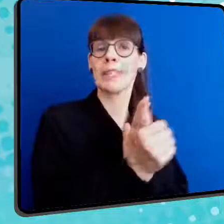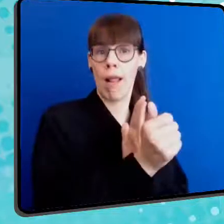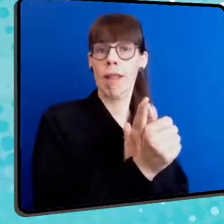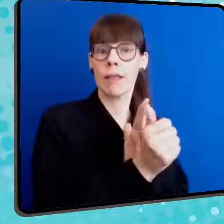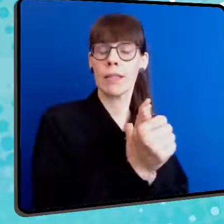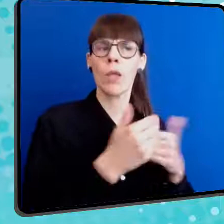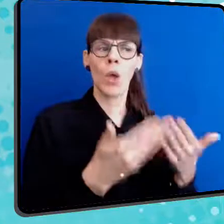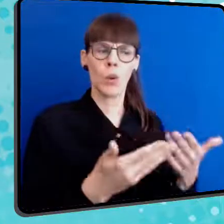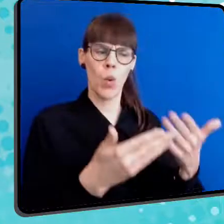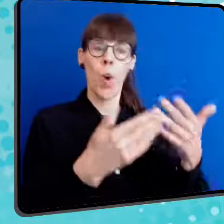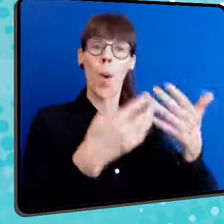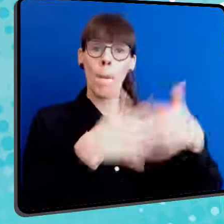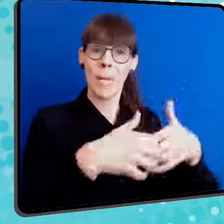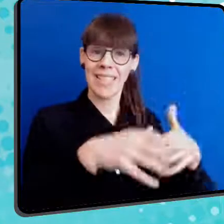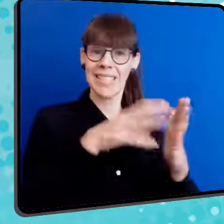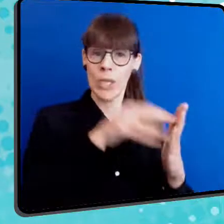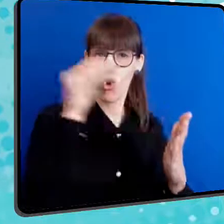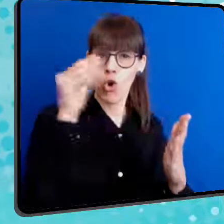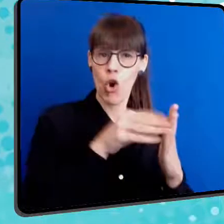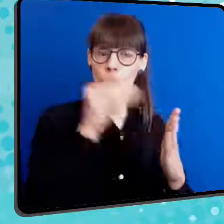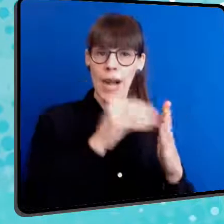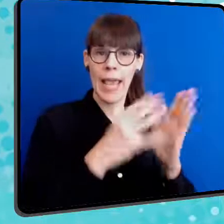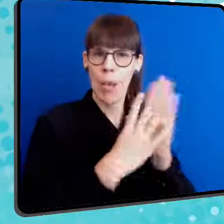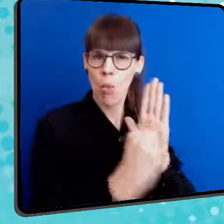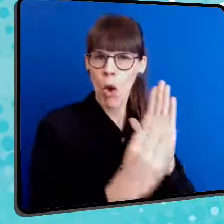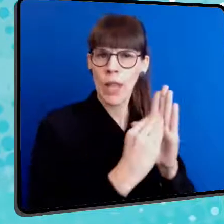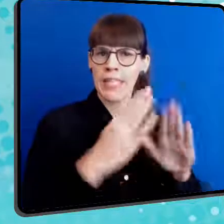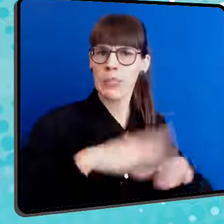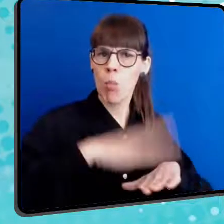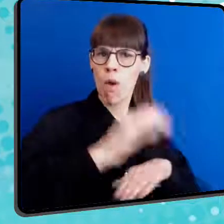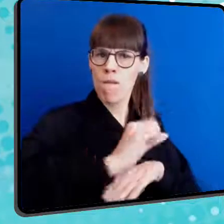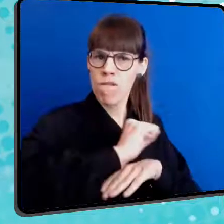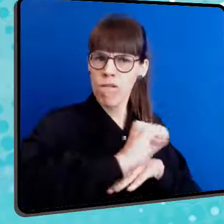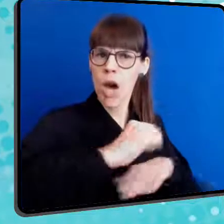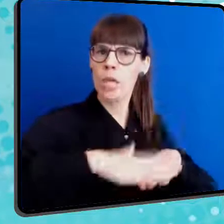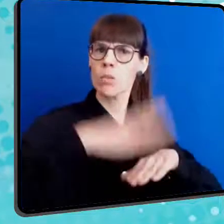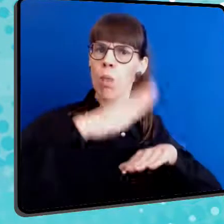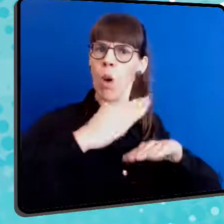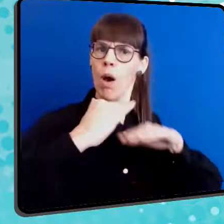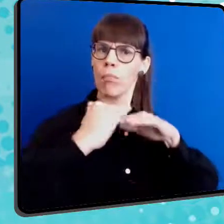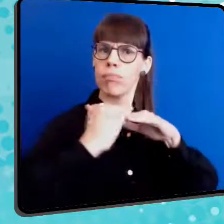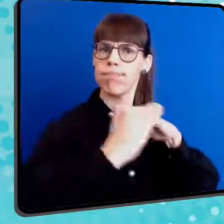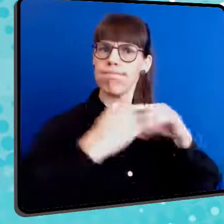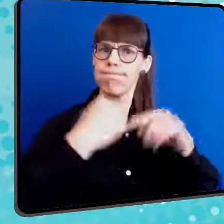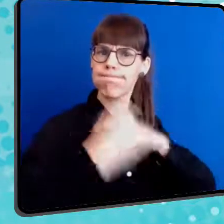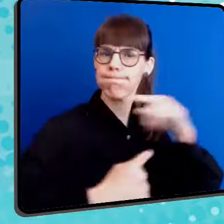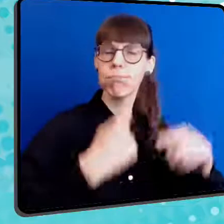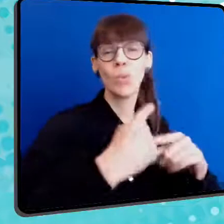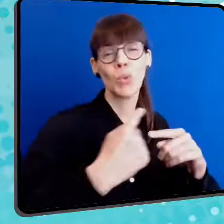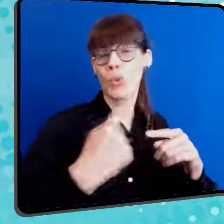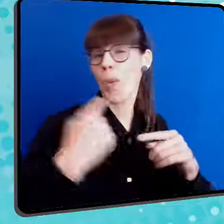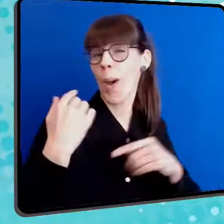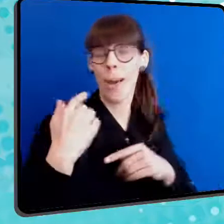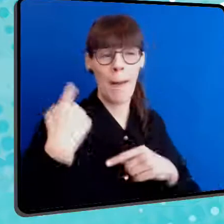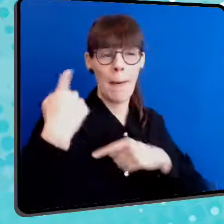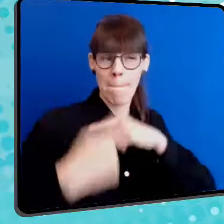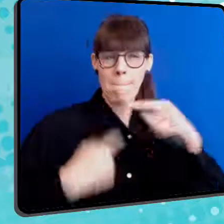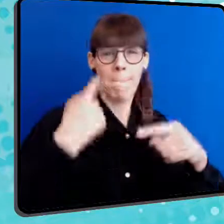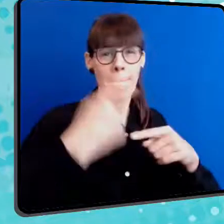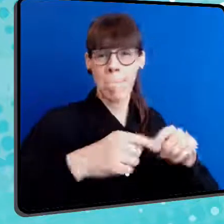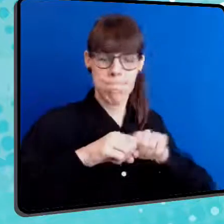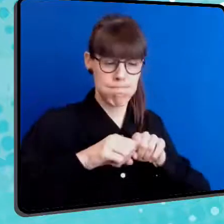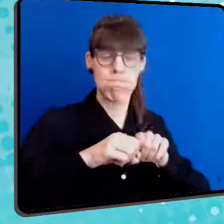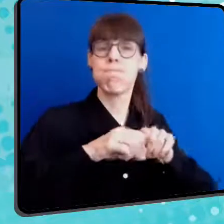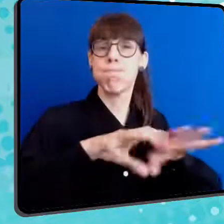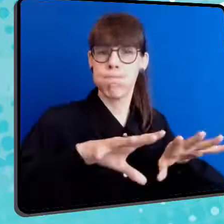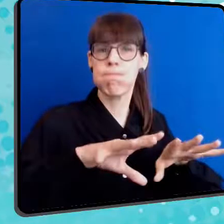learning models faster and more consistently? So that is always a continual area of